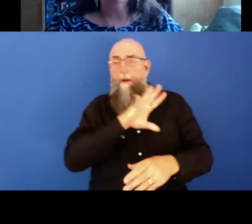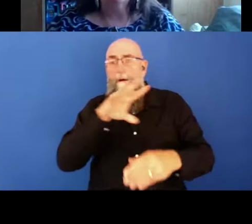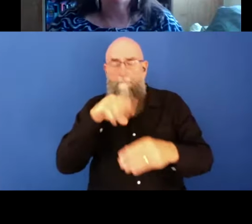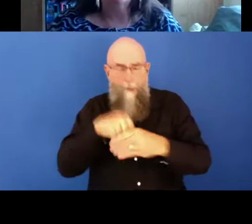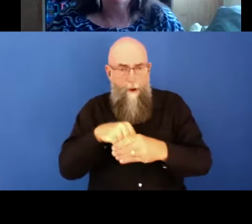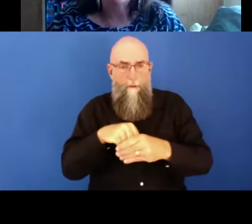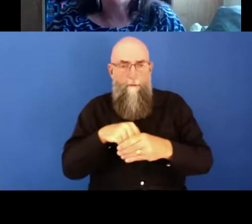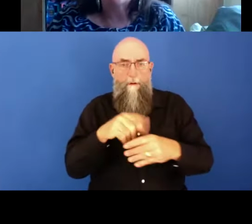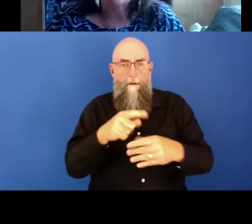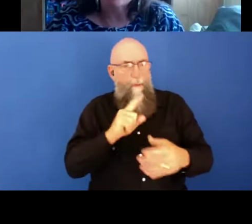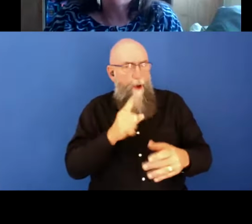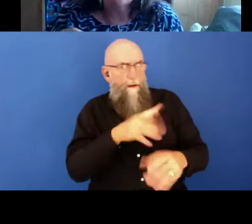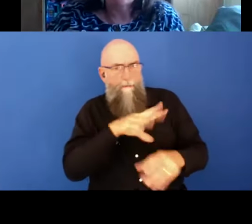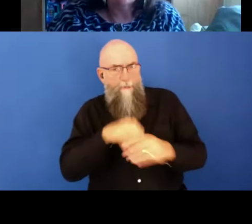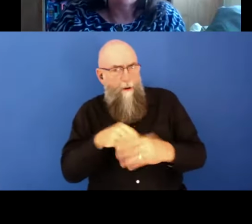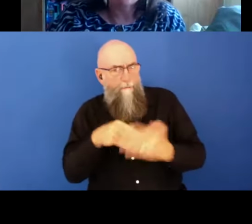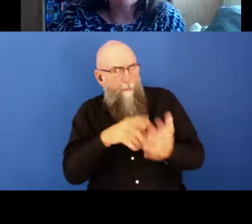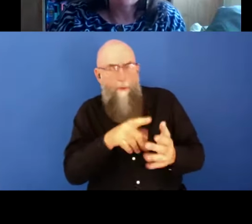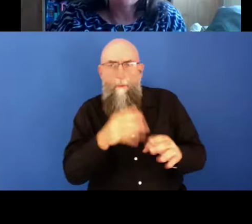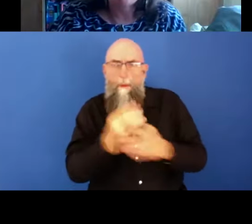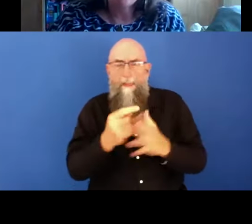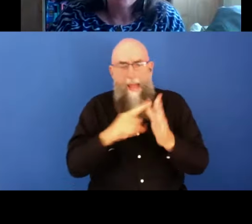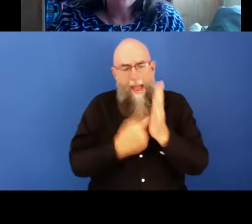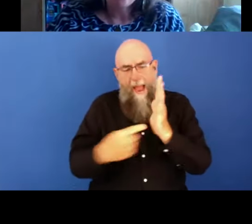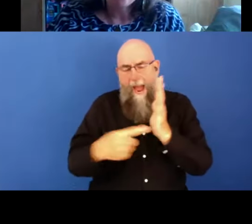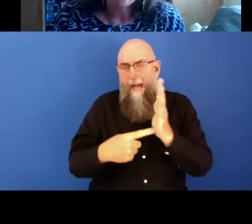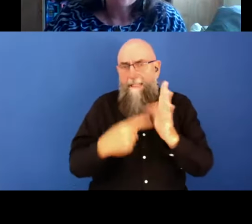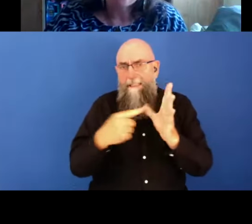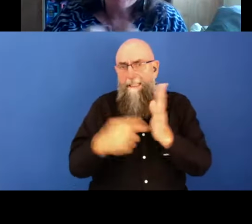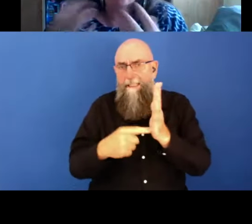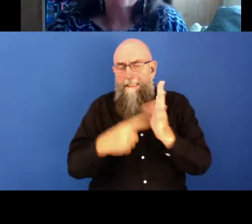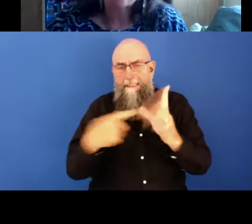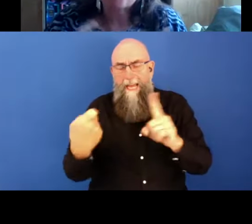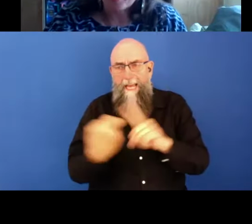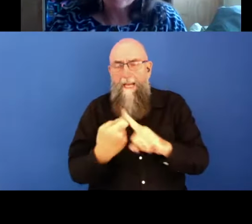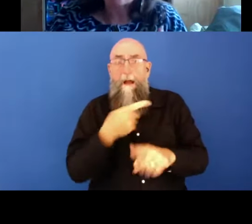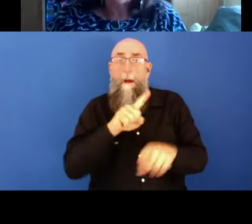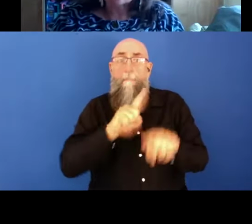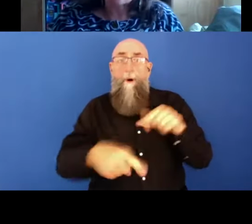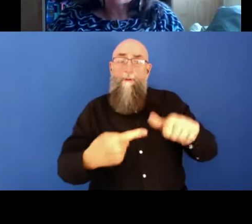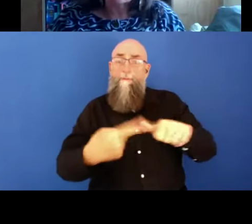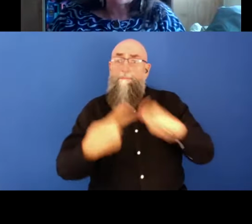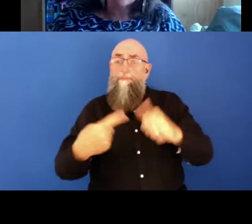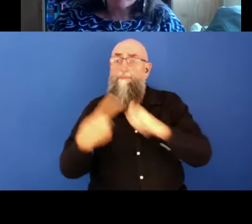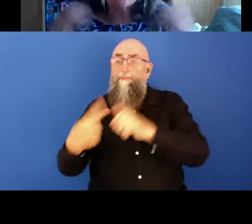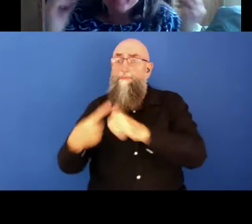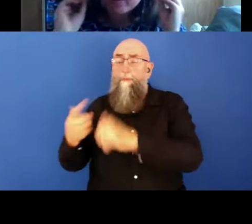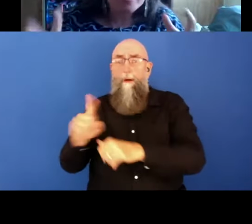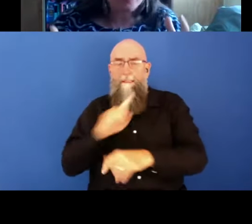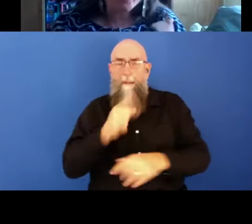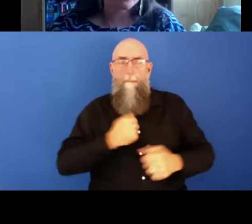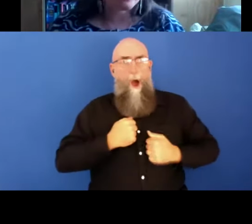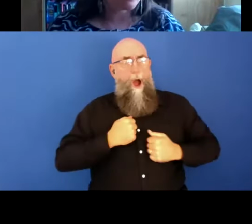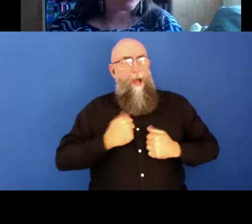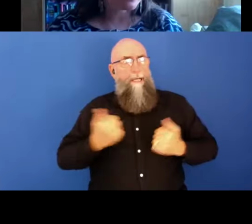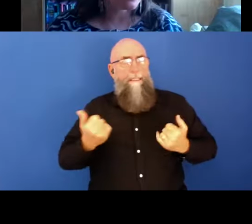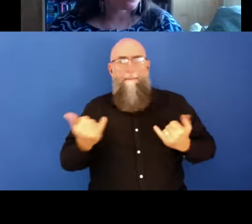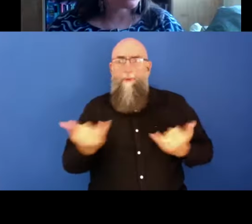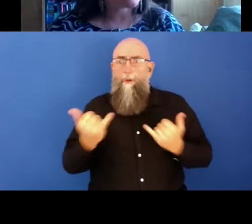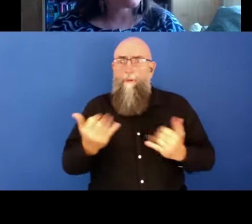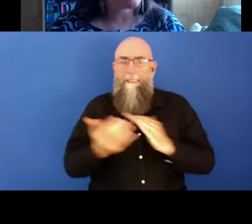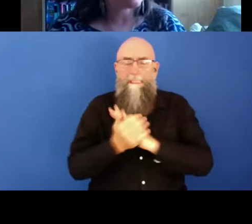and i'm you know like it was as if you wanted to feed them the outcomes of the grant like what you wanted them to say but they were just so clear